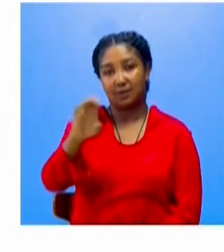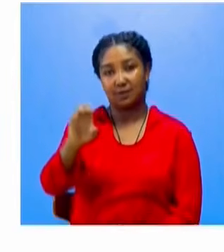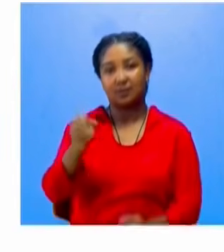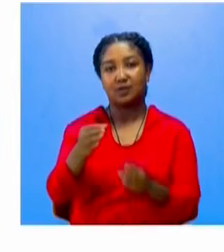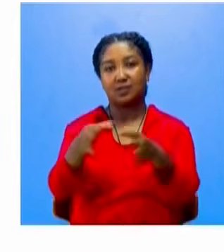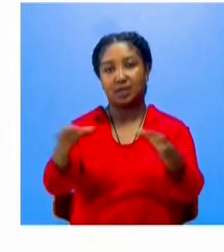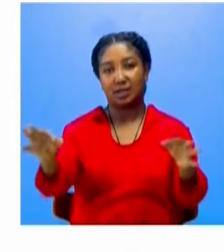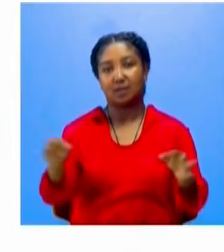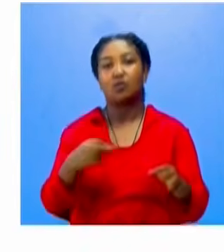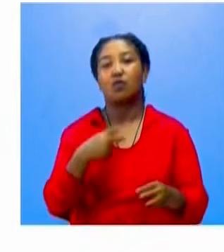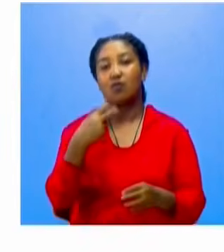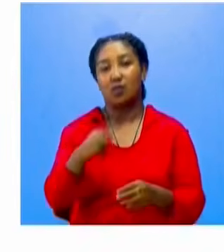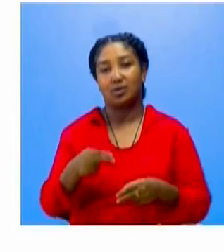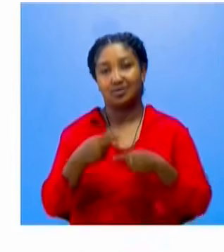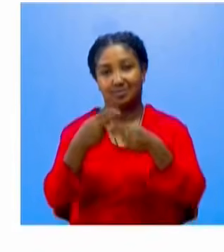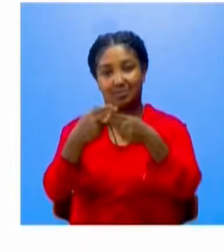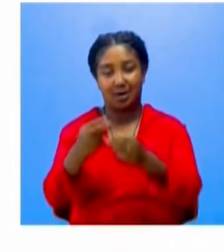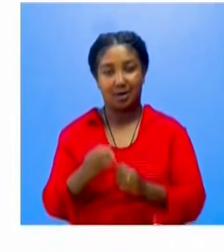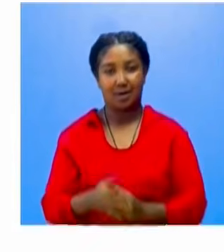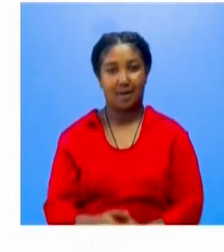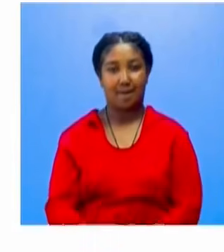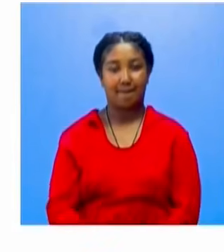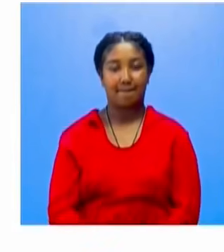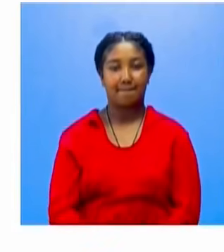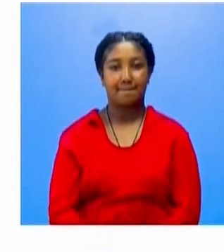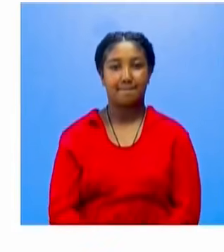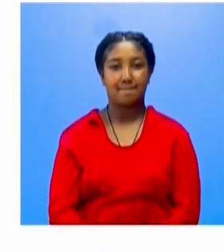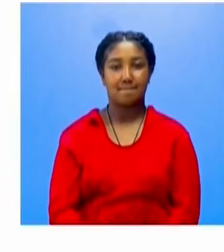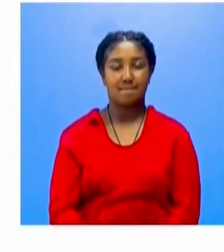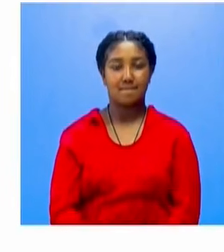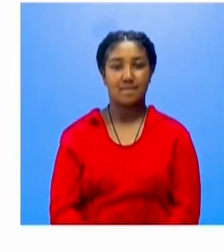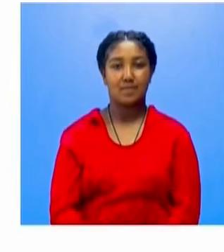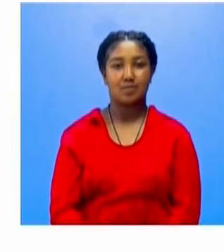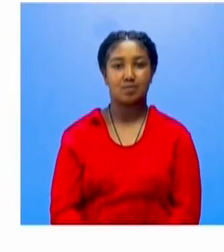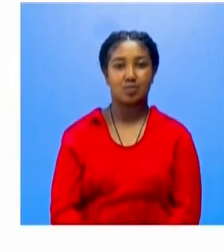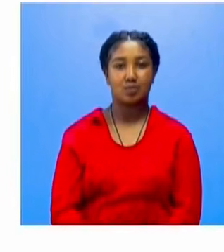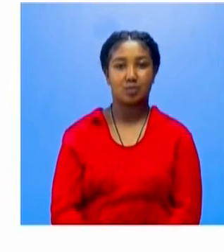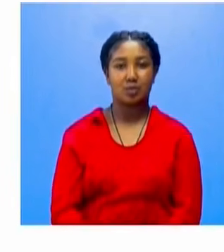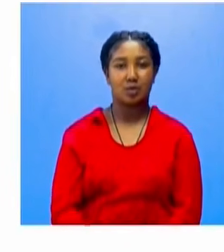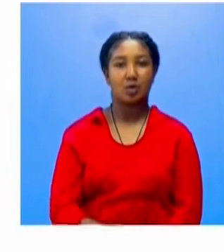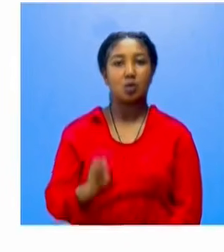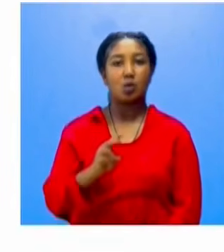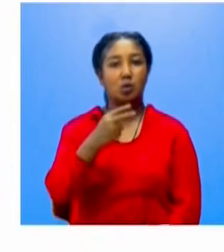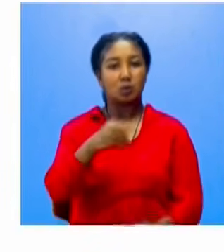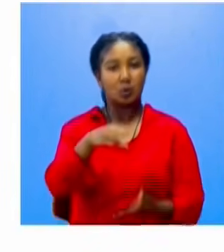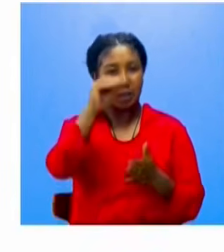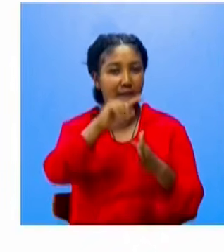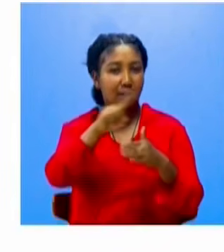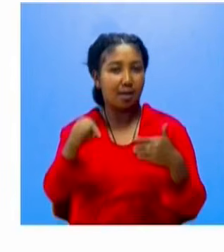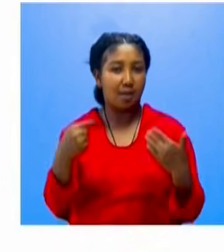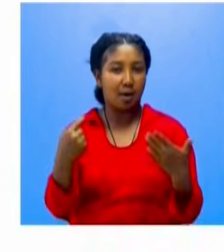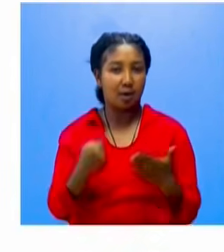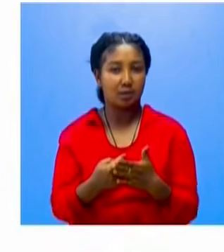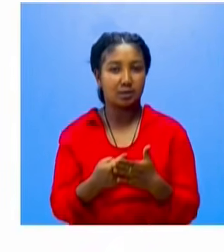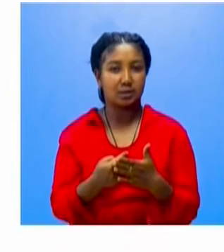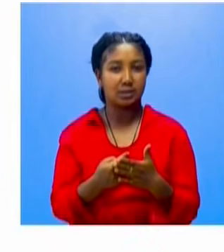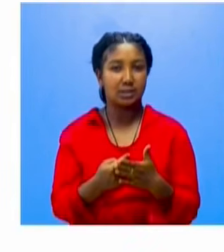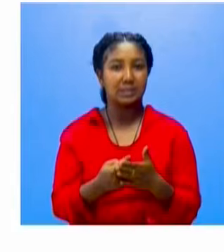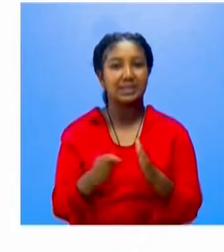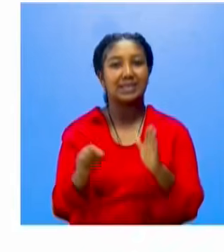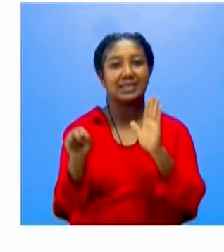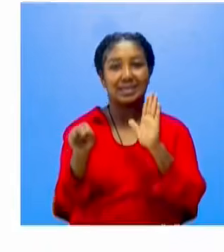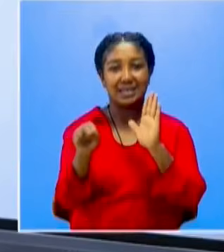Active voice or active sentence, all right? We also have seen about the